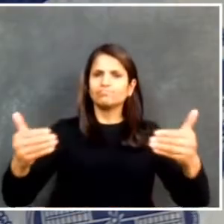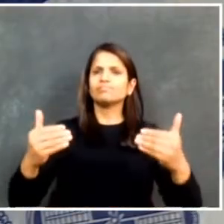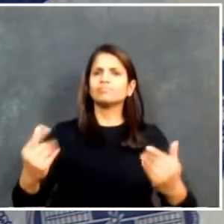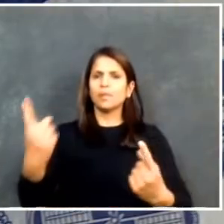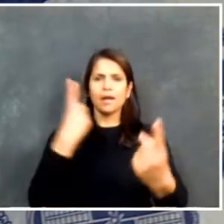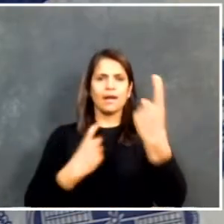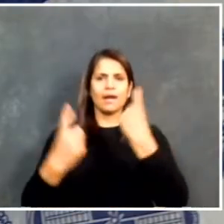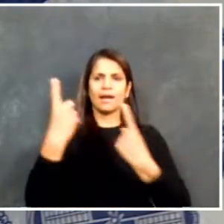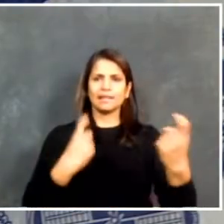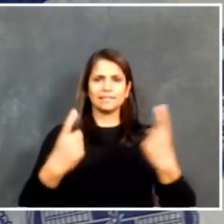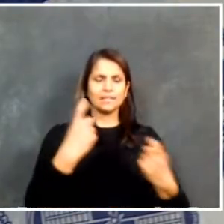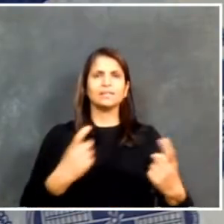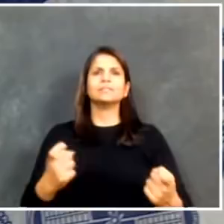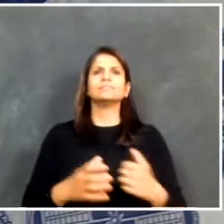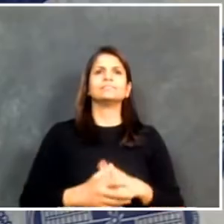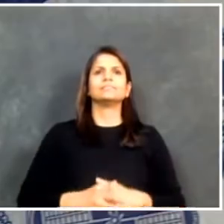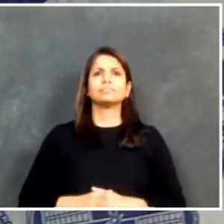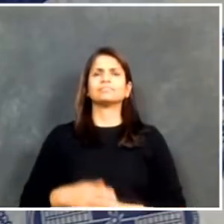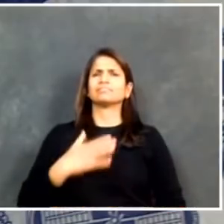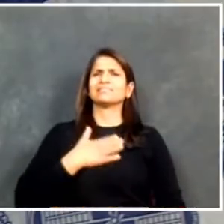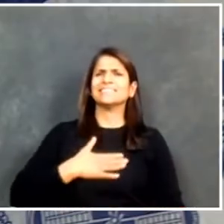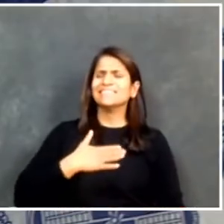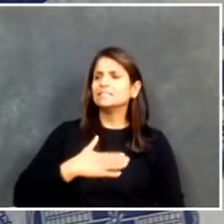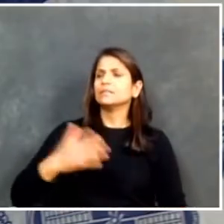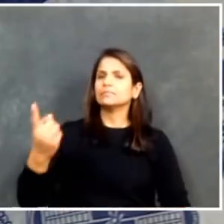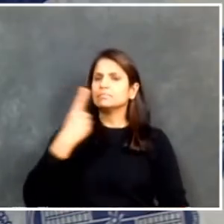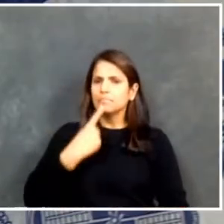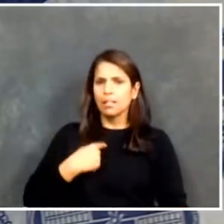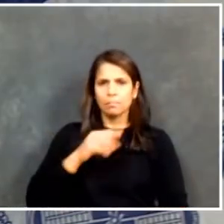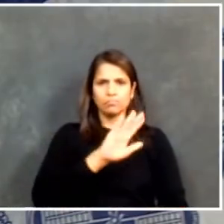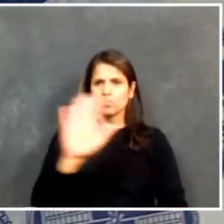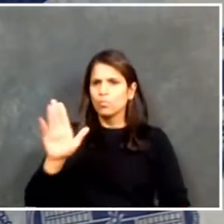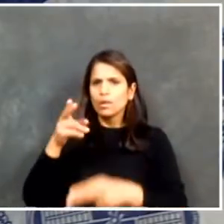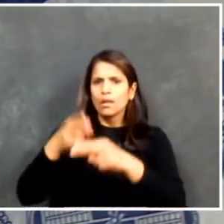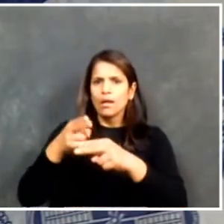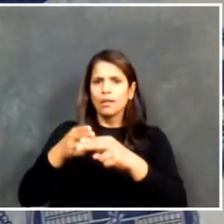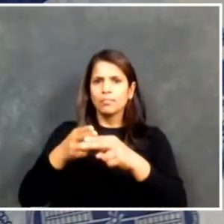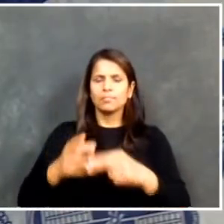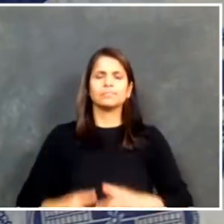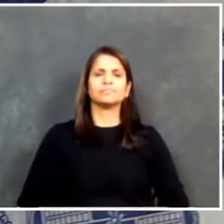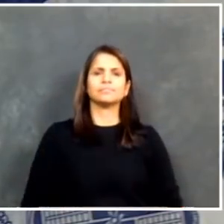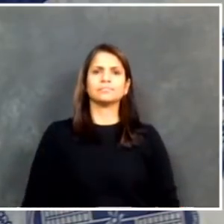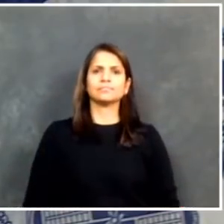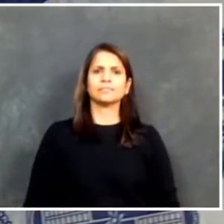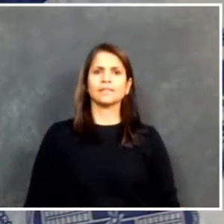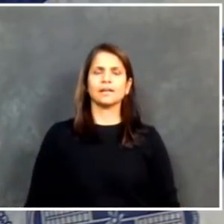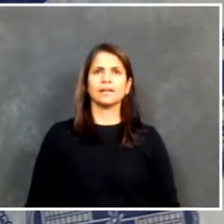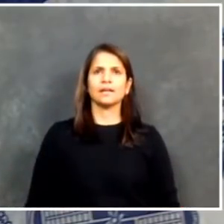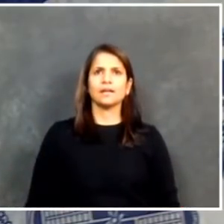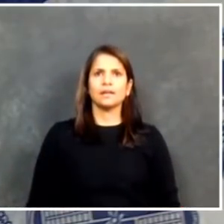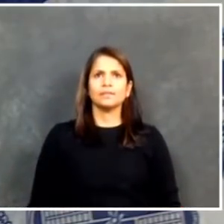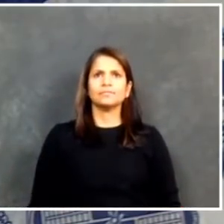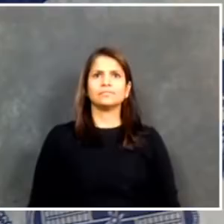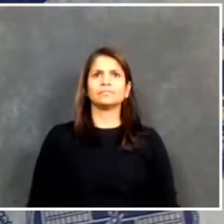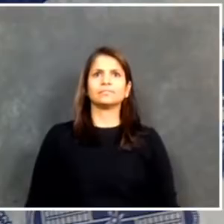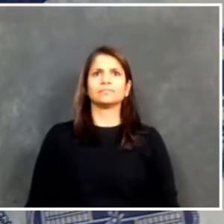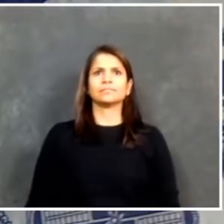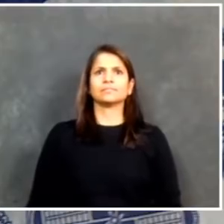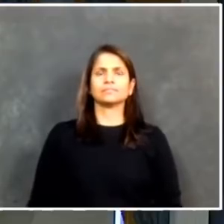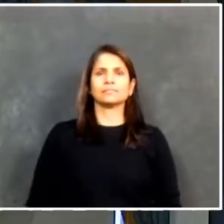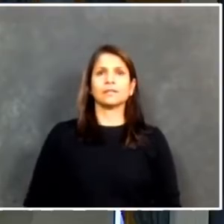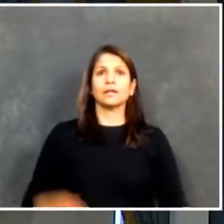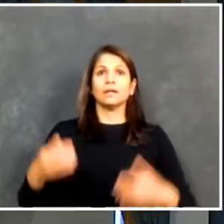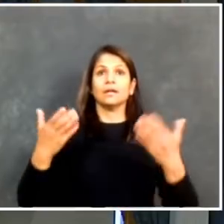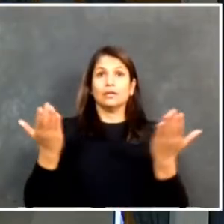of each reporter. And just a quick reminder to folks, we have Dr. Barbeau and Commissioner Garcia in the blue room and Dr. Daskalakis on the phone.